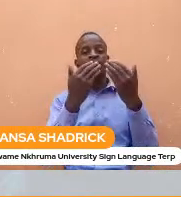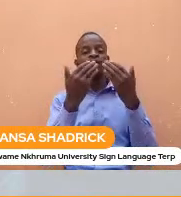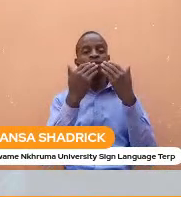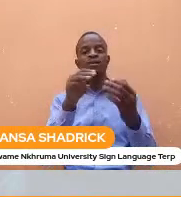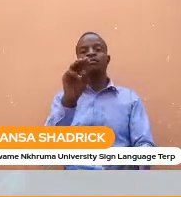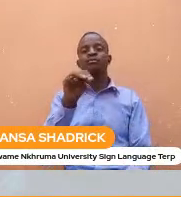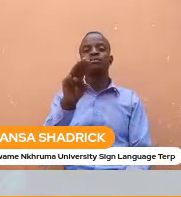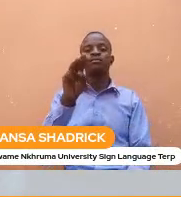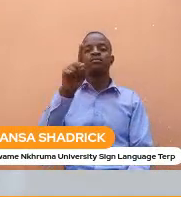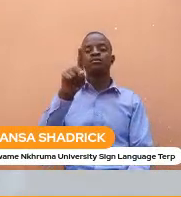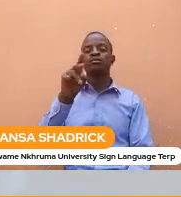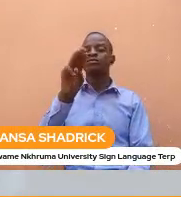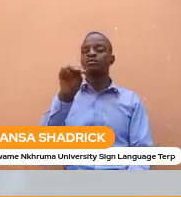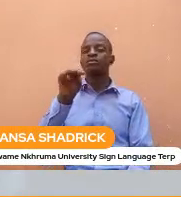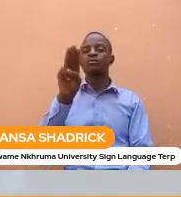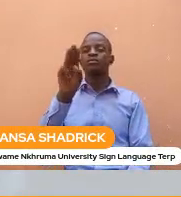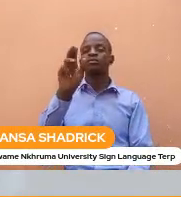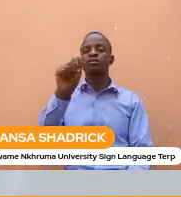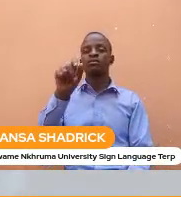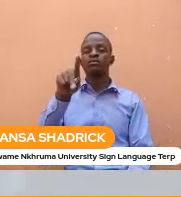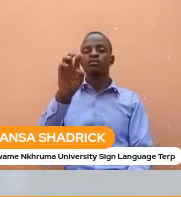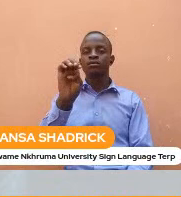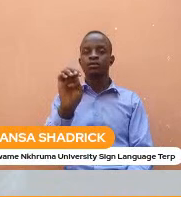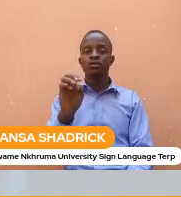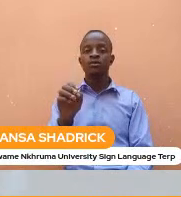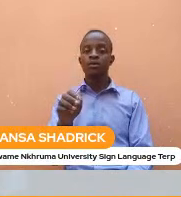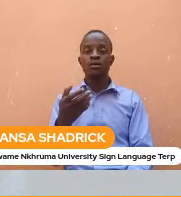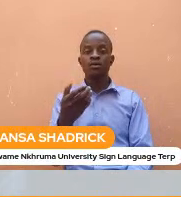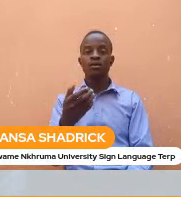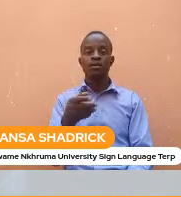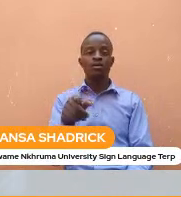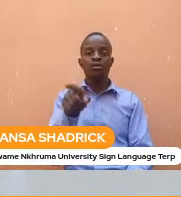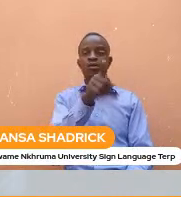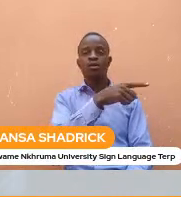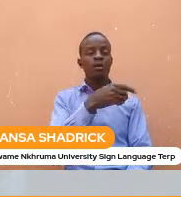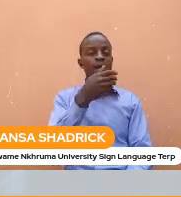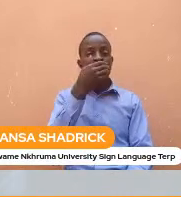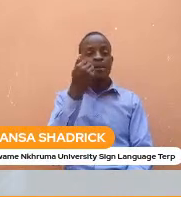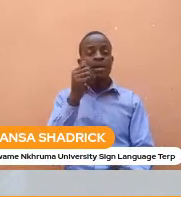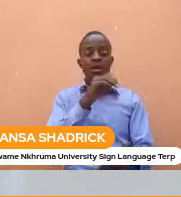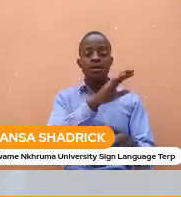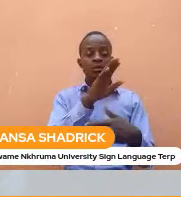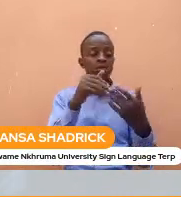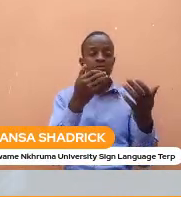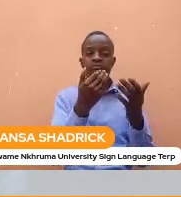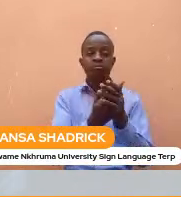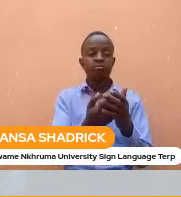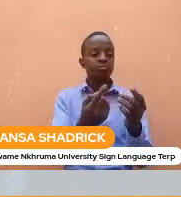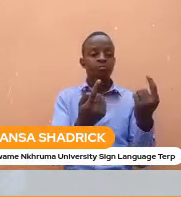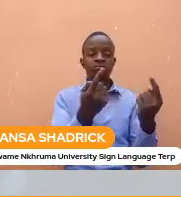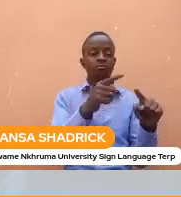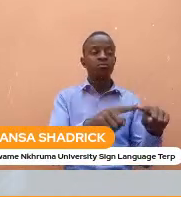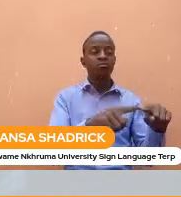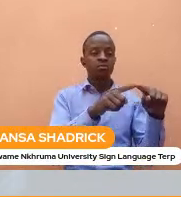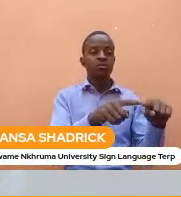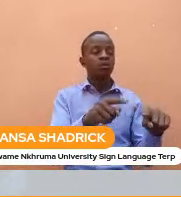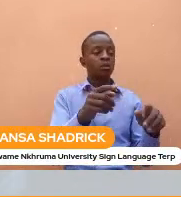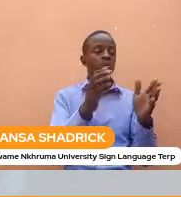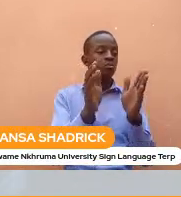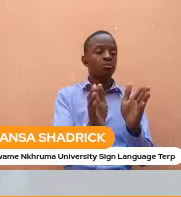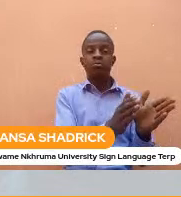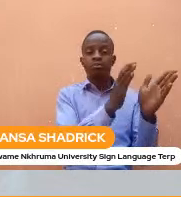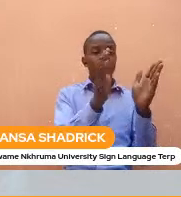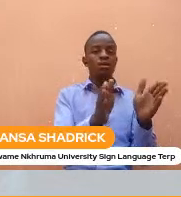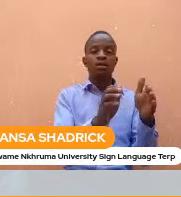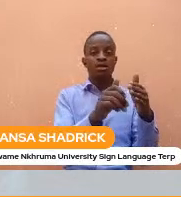Any contraceptive is best suitable for anyone, depending on what their plans are.